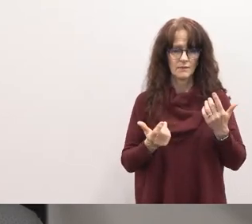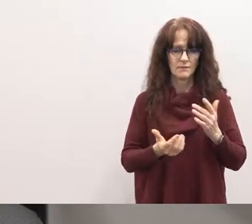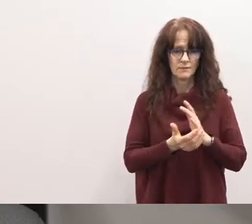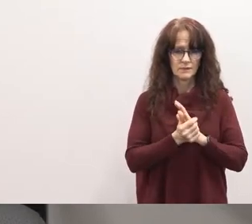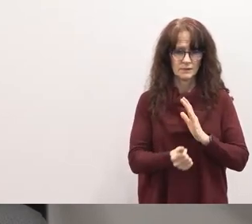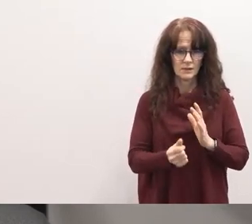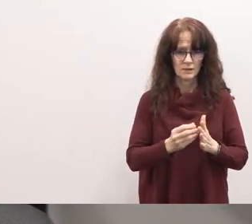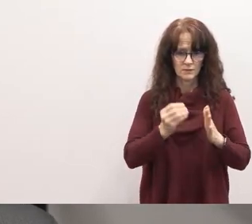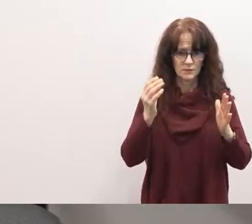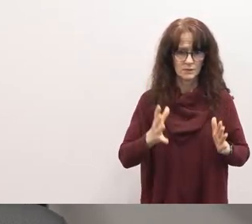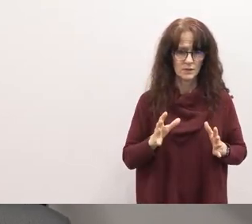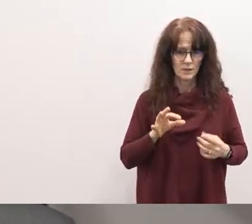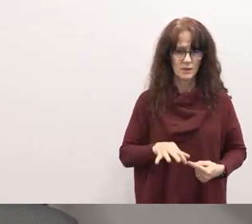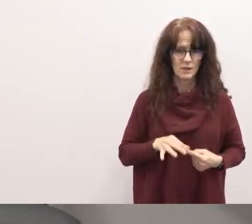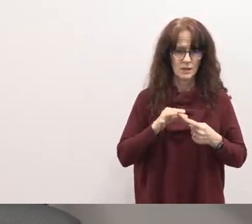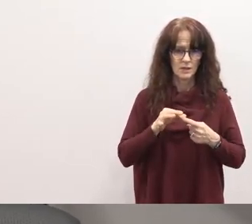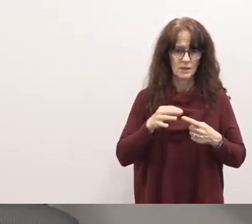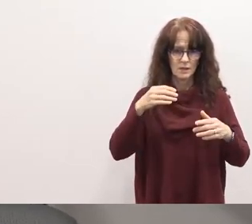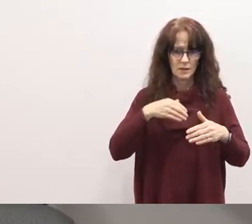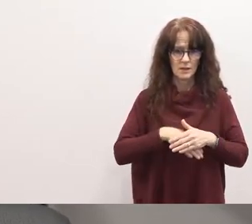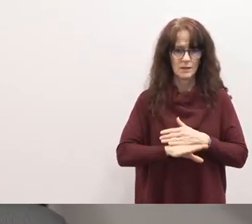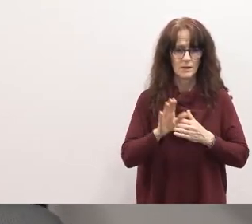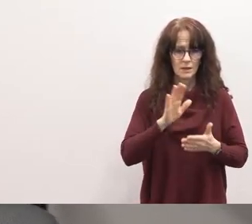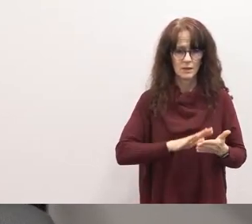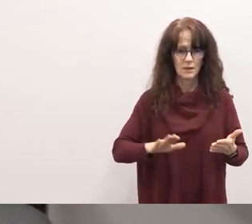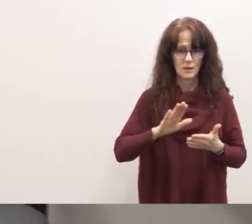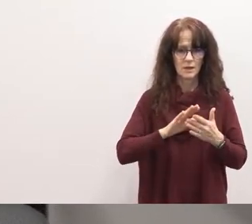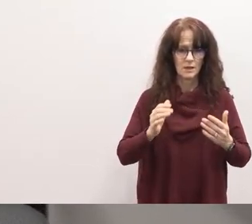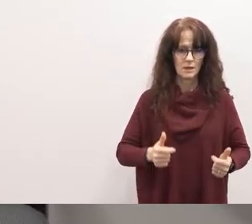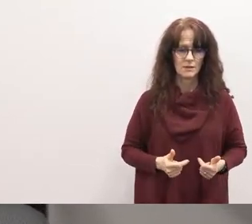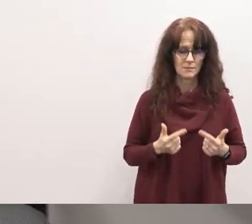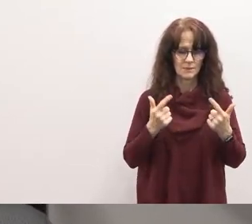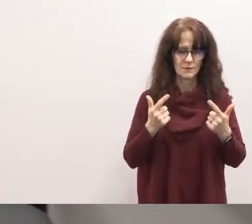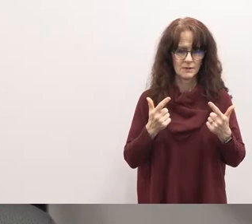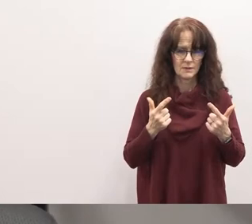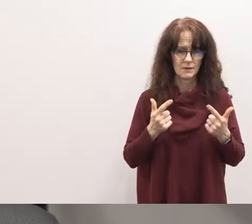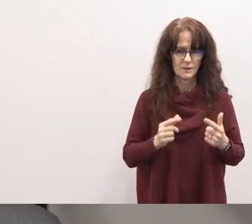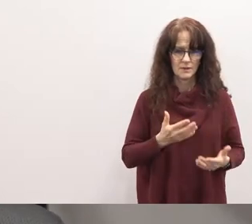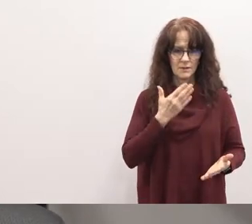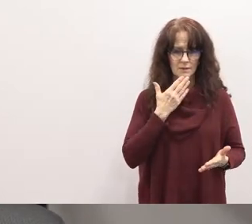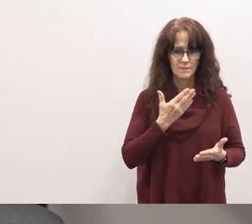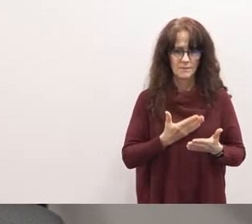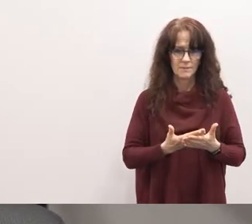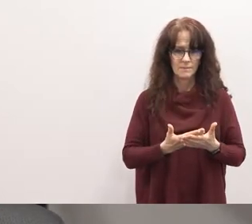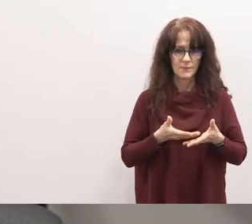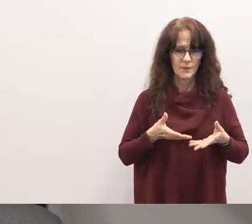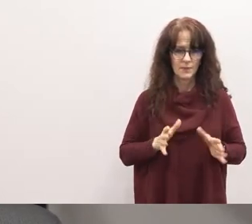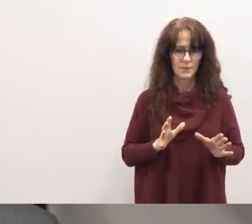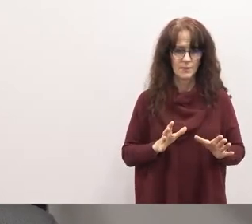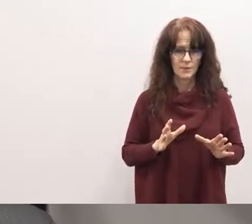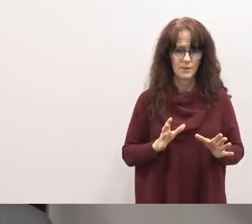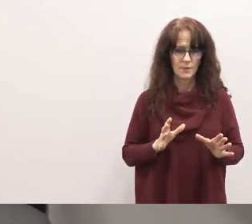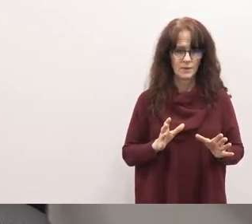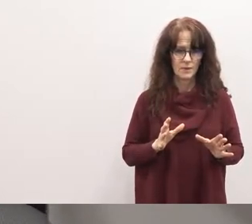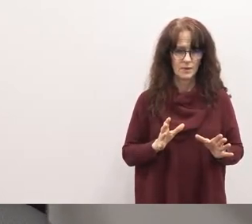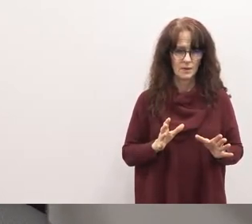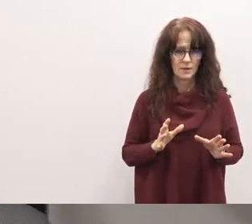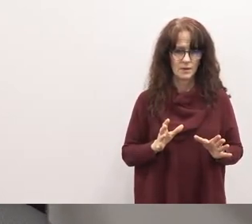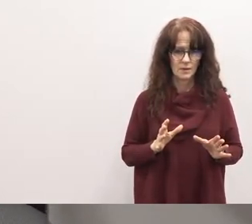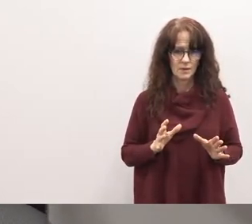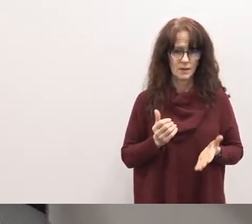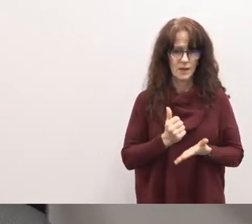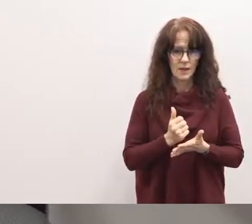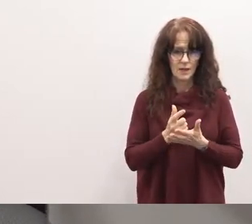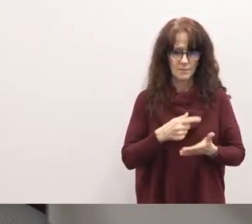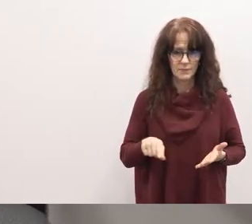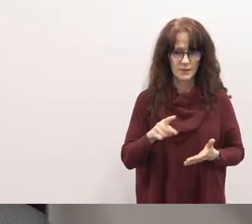students, especially coming into college life. And it'll be a good way to help